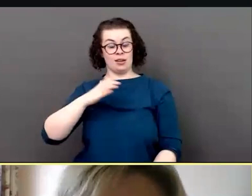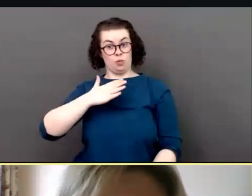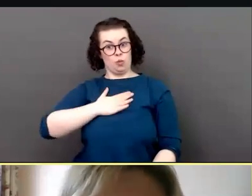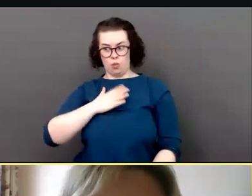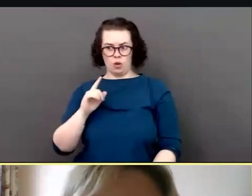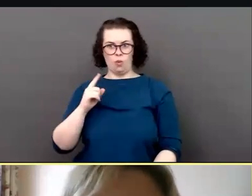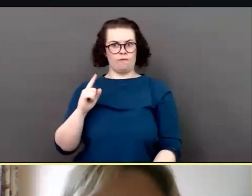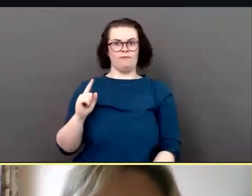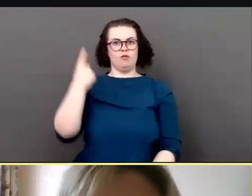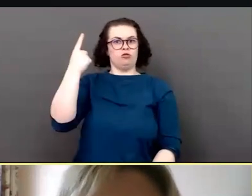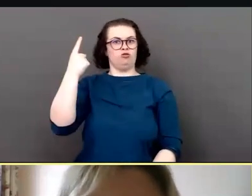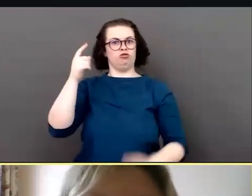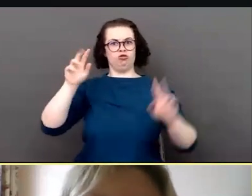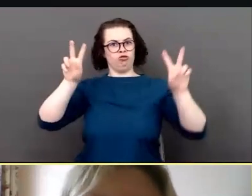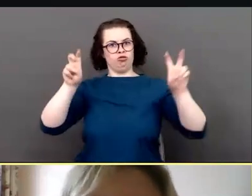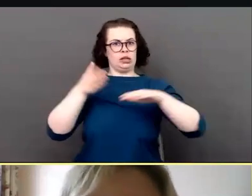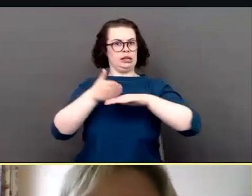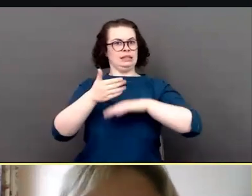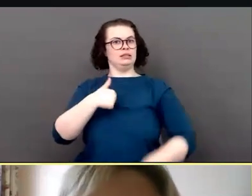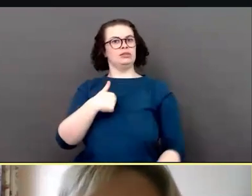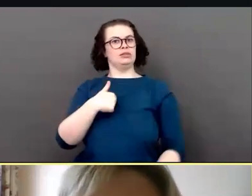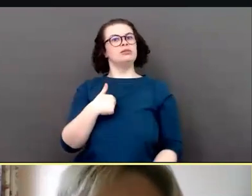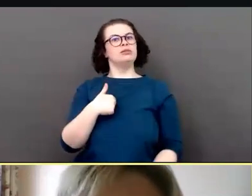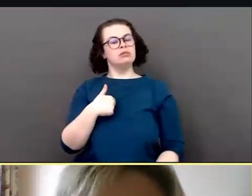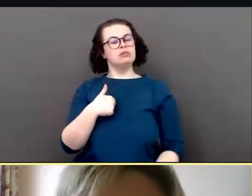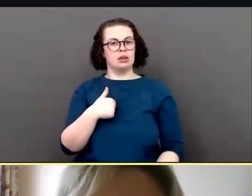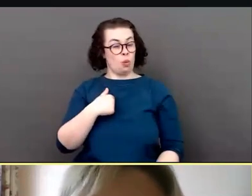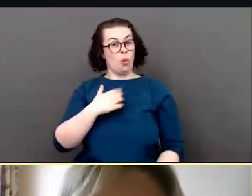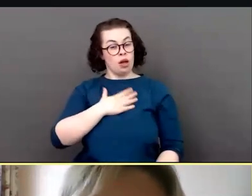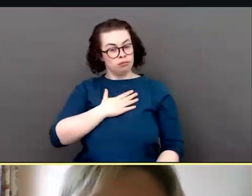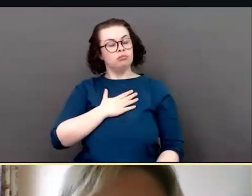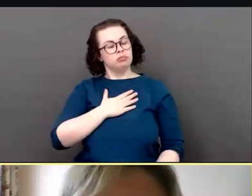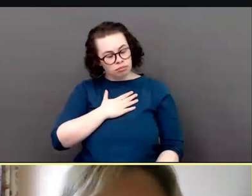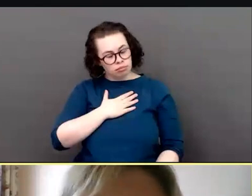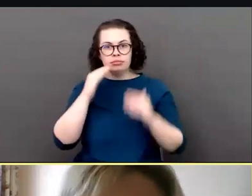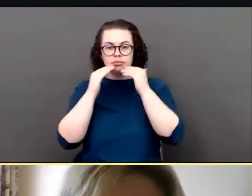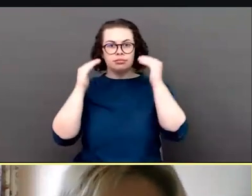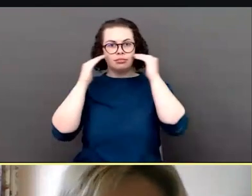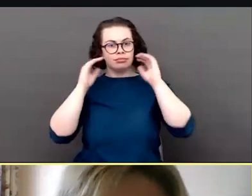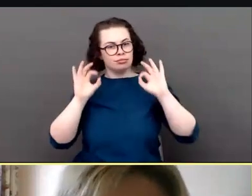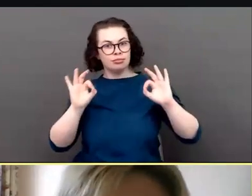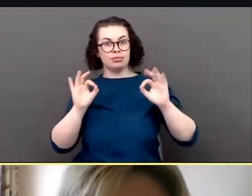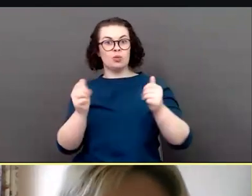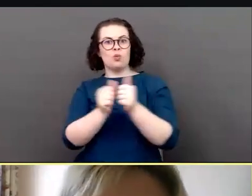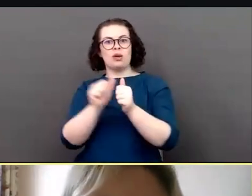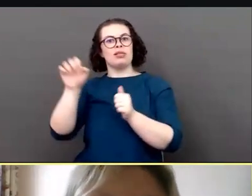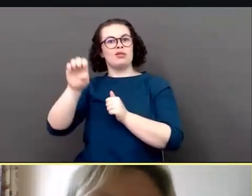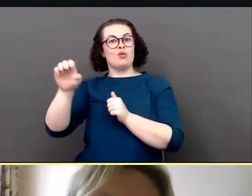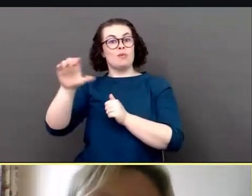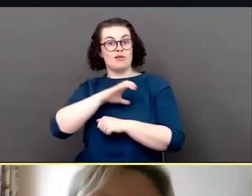proud to have been the originator of this work together with the European Commission.